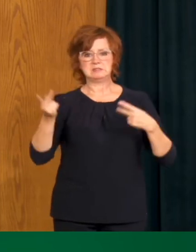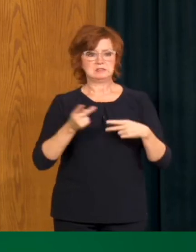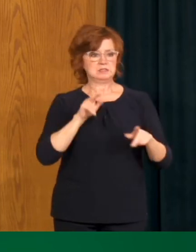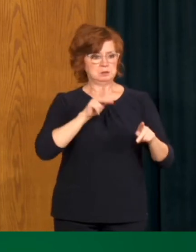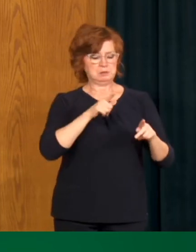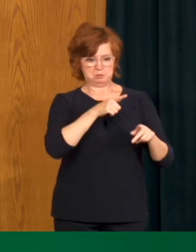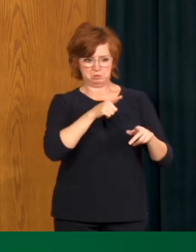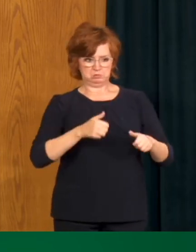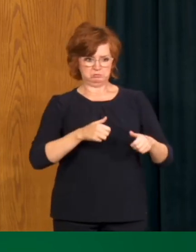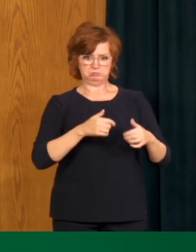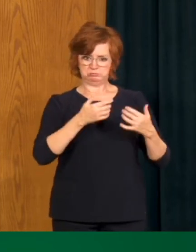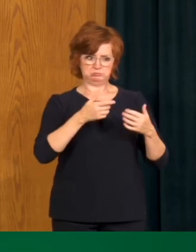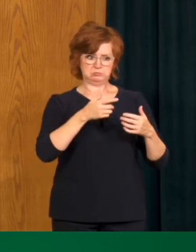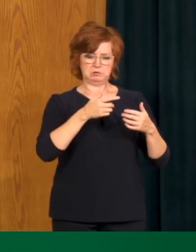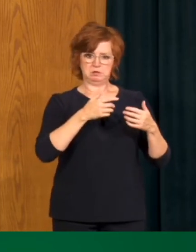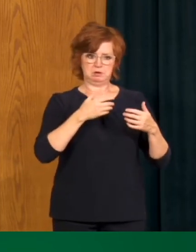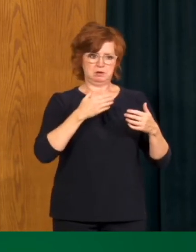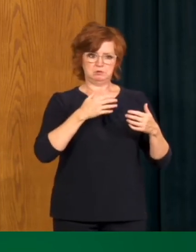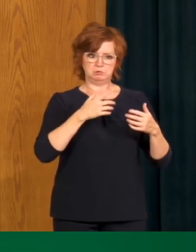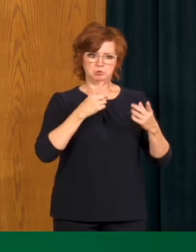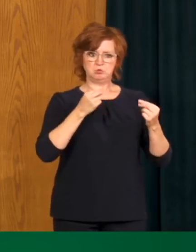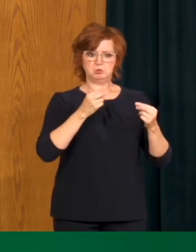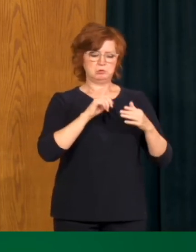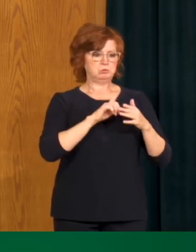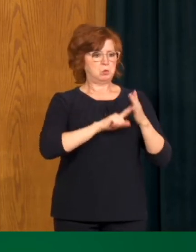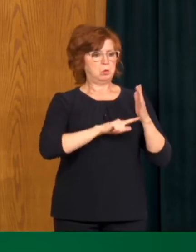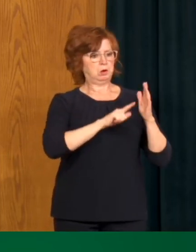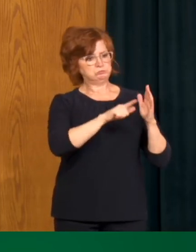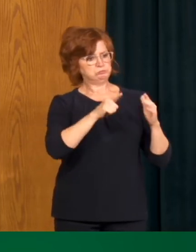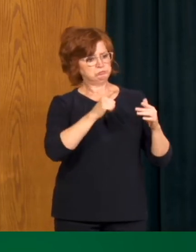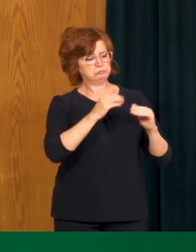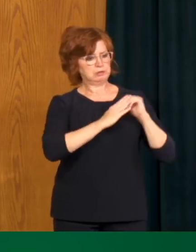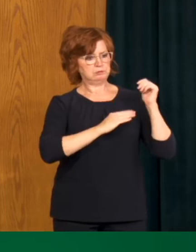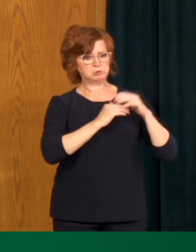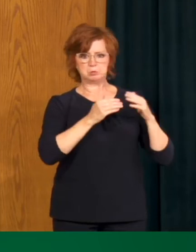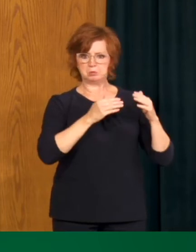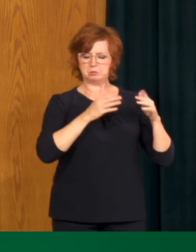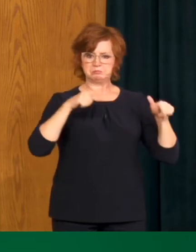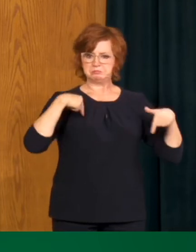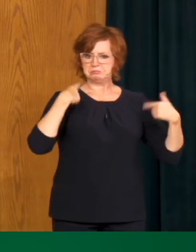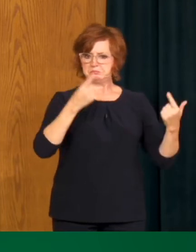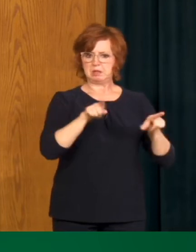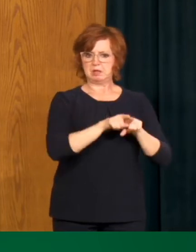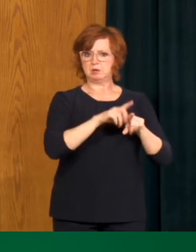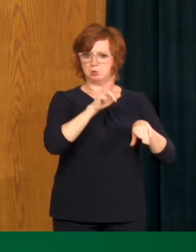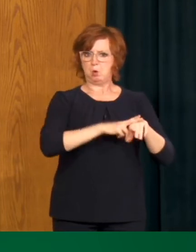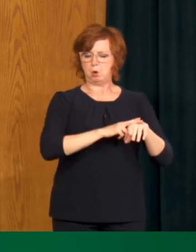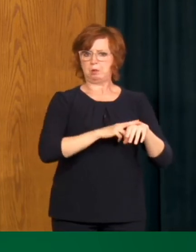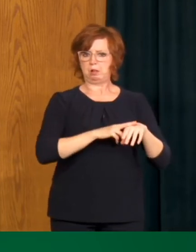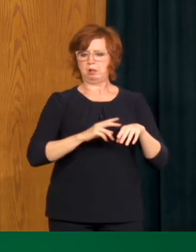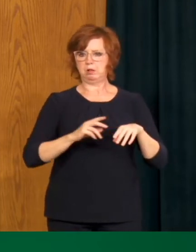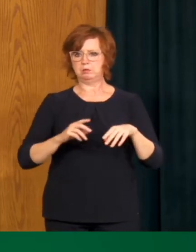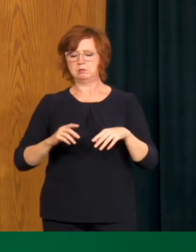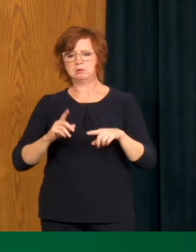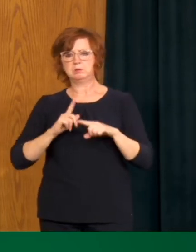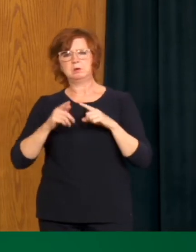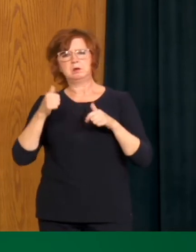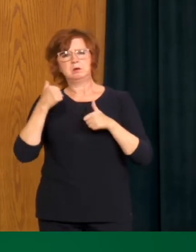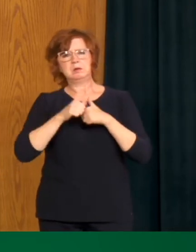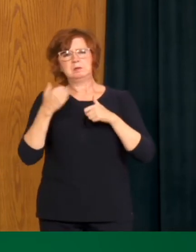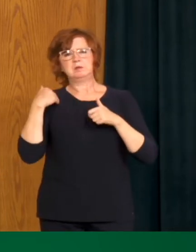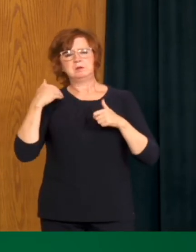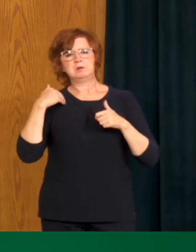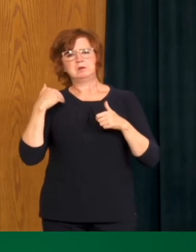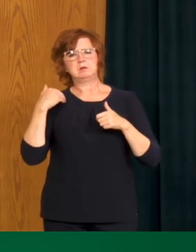COVID. I'm not aware of cases popping up in any situation like a beach or, for example, the rallies that were held